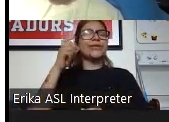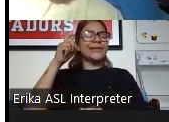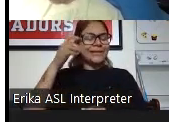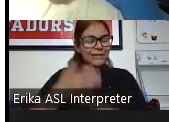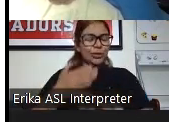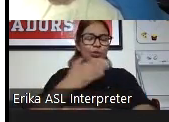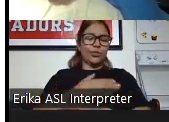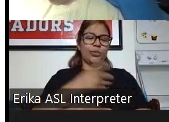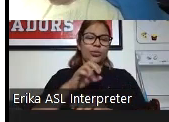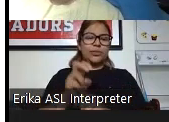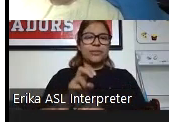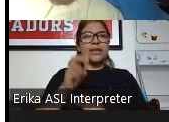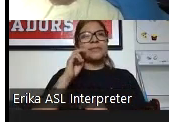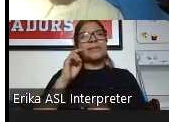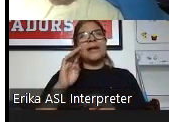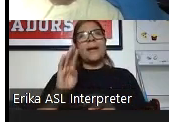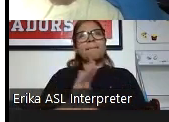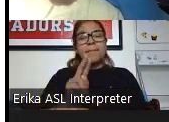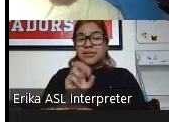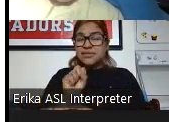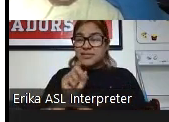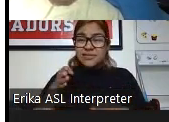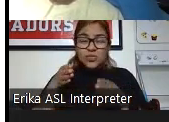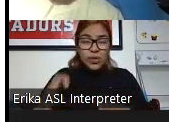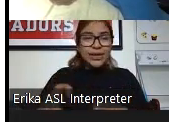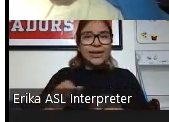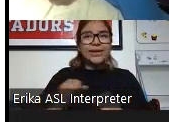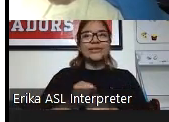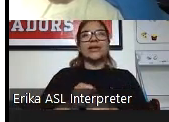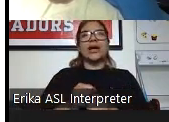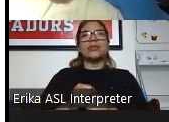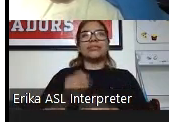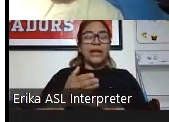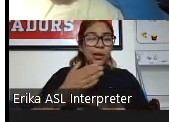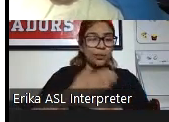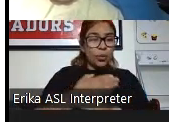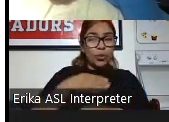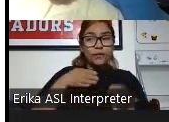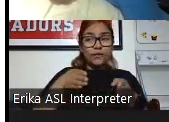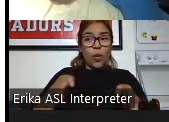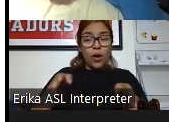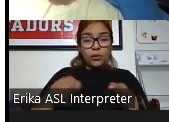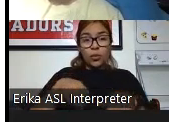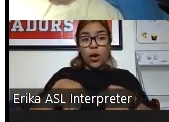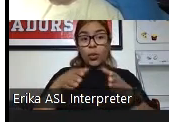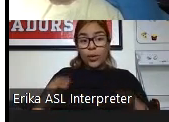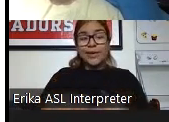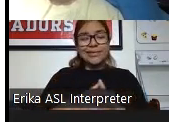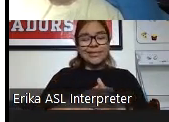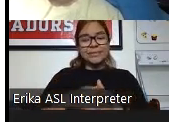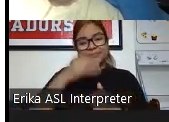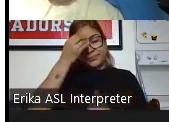paratransit, fixed route bus and rail lines, and improve walk and rollability. And there's also an entire universe